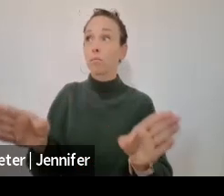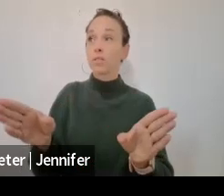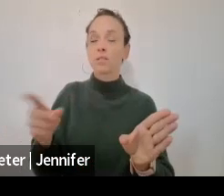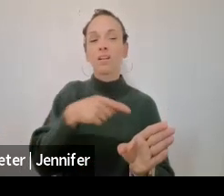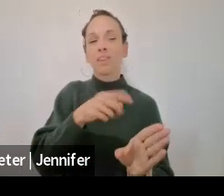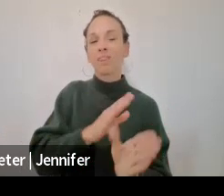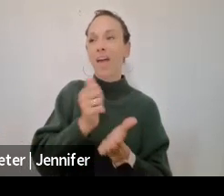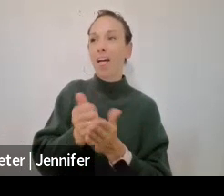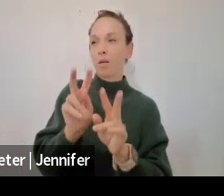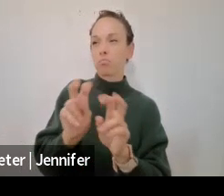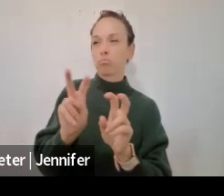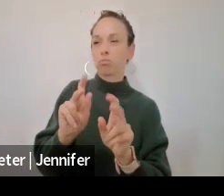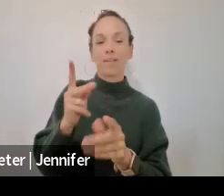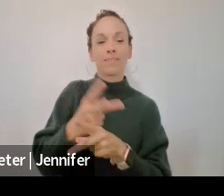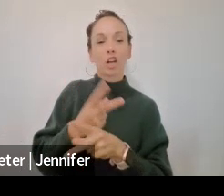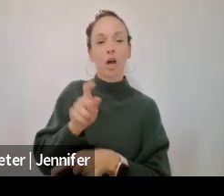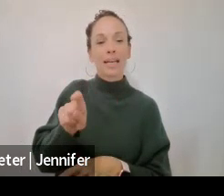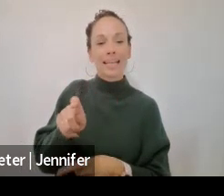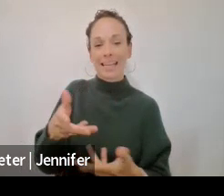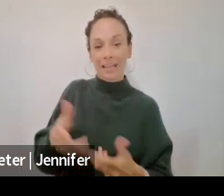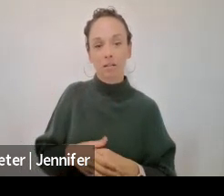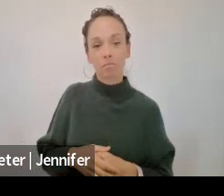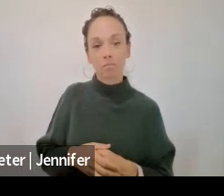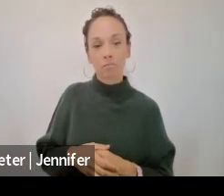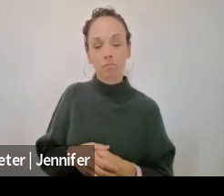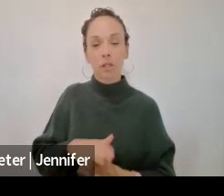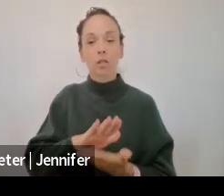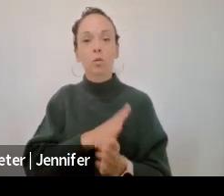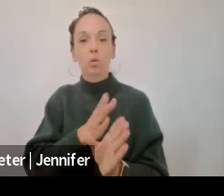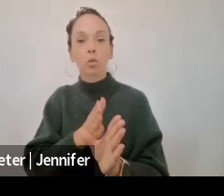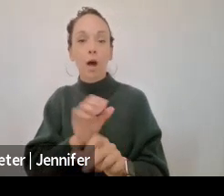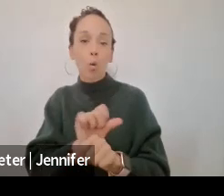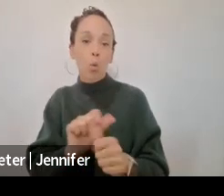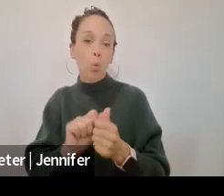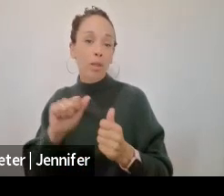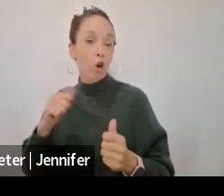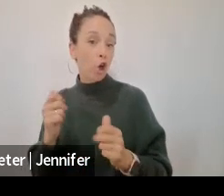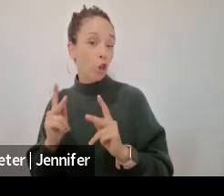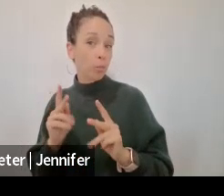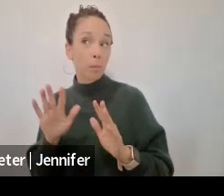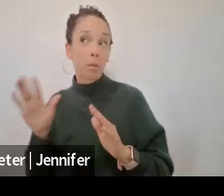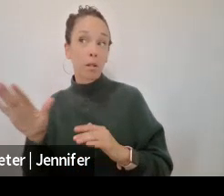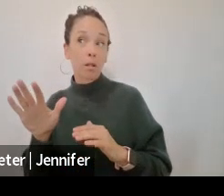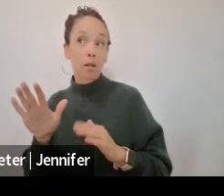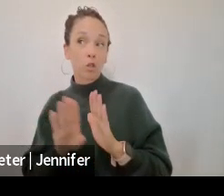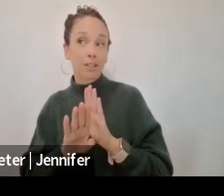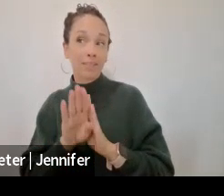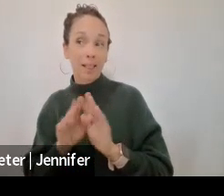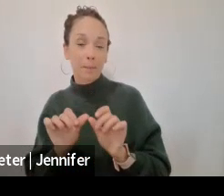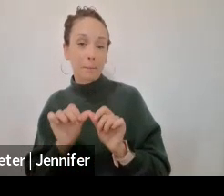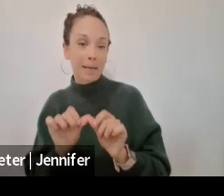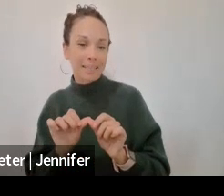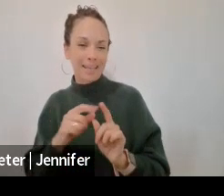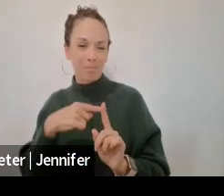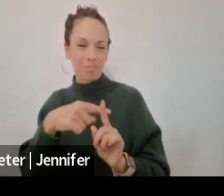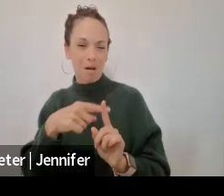that learning community. In addition, school psychologists work with others to develop and maintain positive school